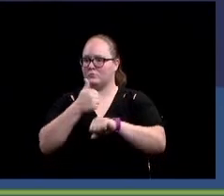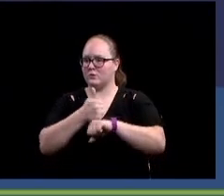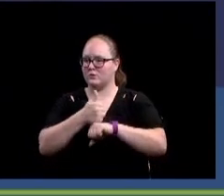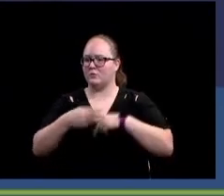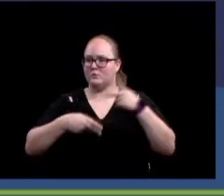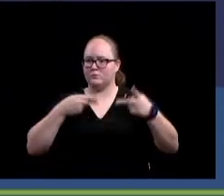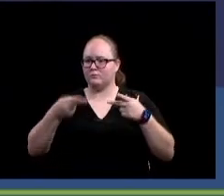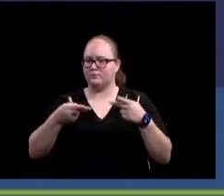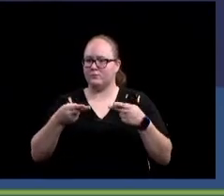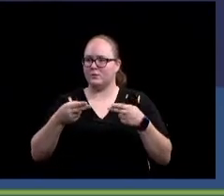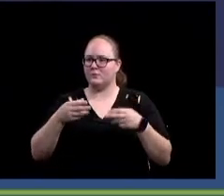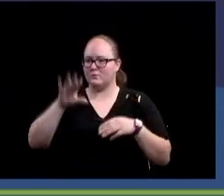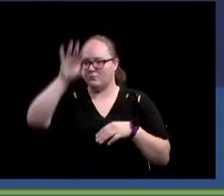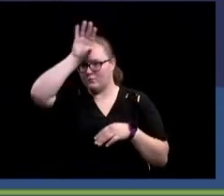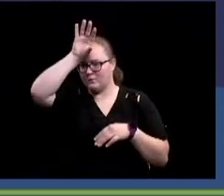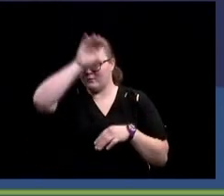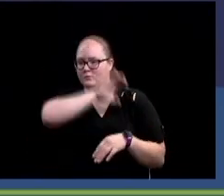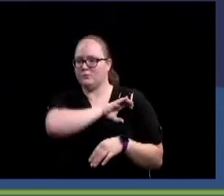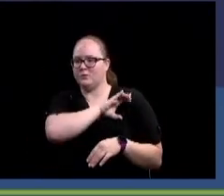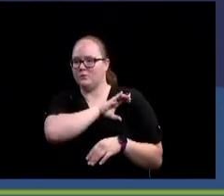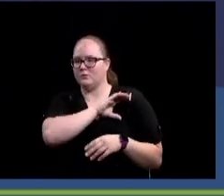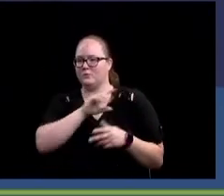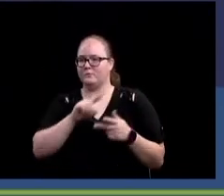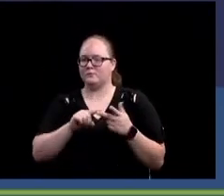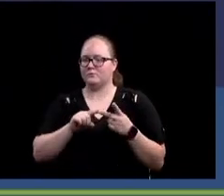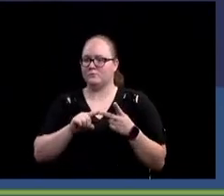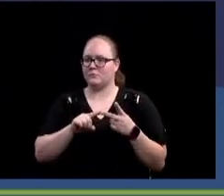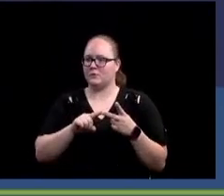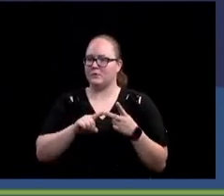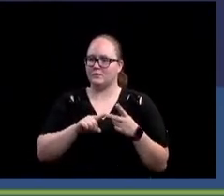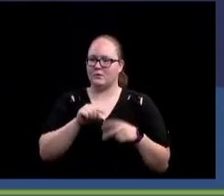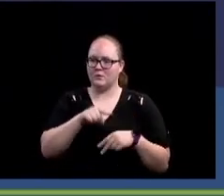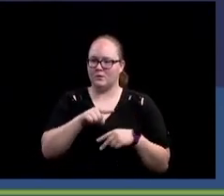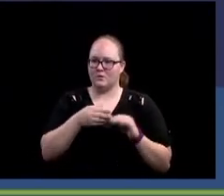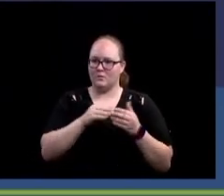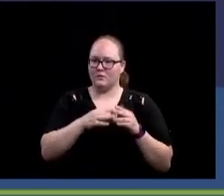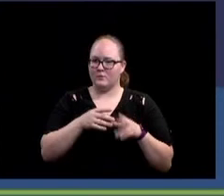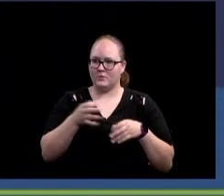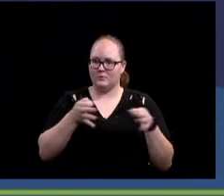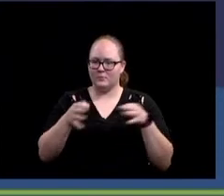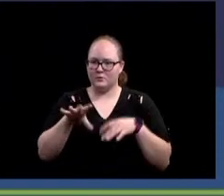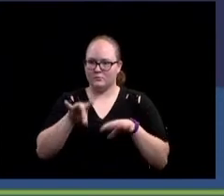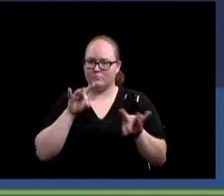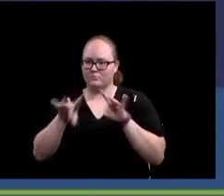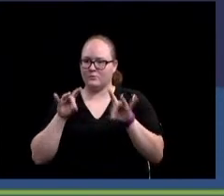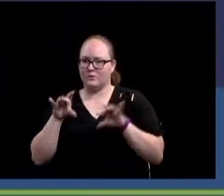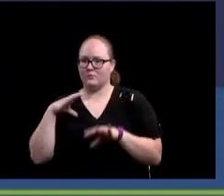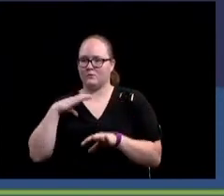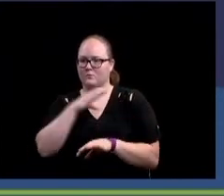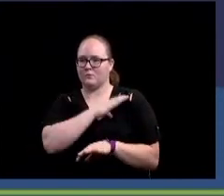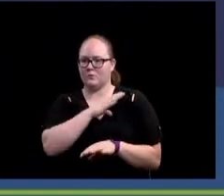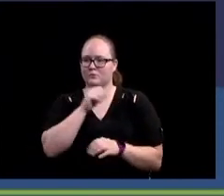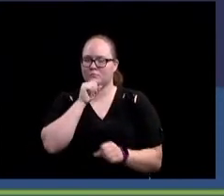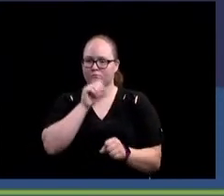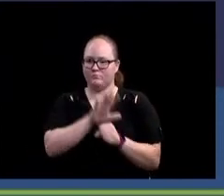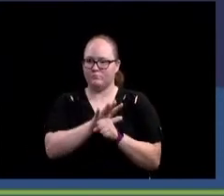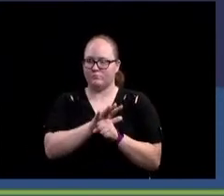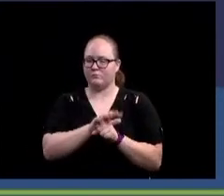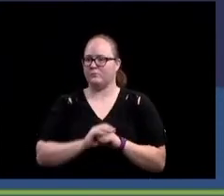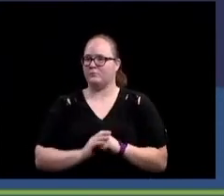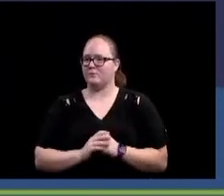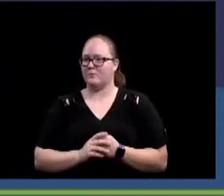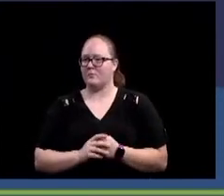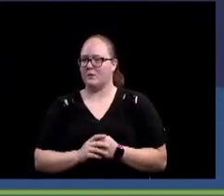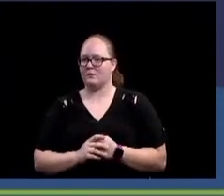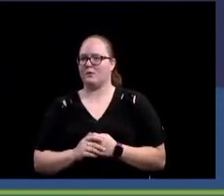commissioners are appointed by the city manager and confirmed by the council. Different sections of 143 cover entrance exams, hiring,